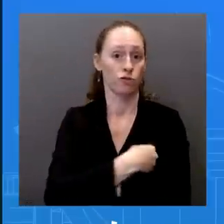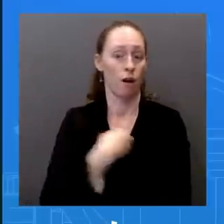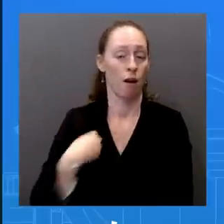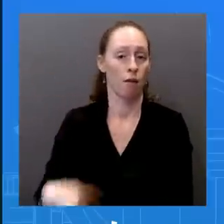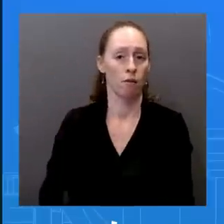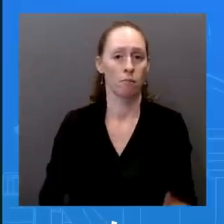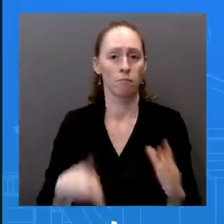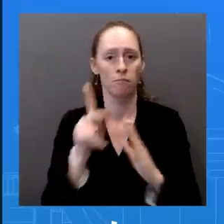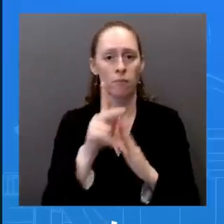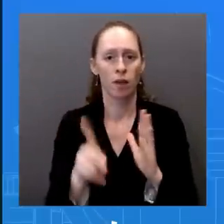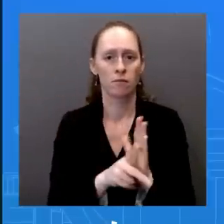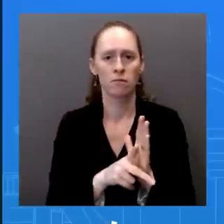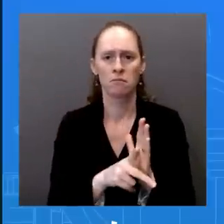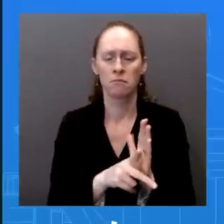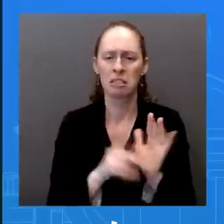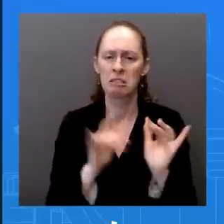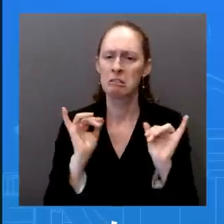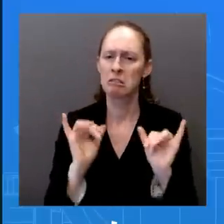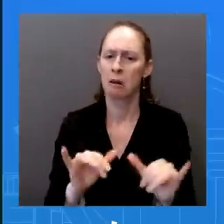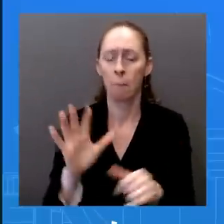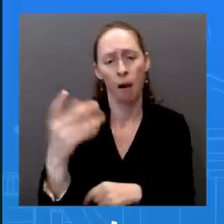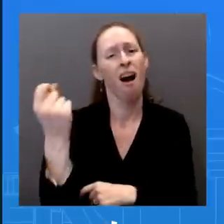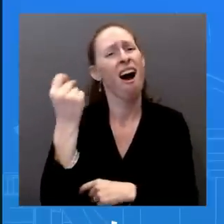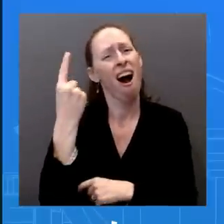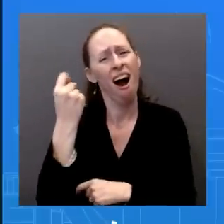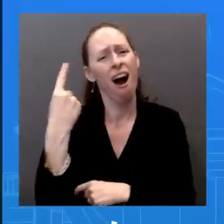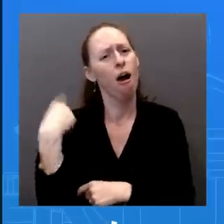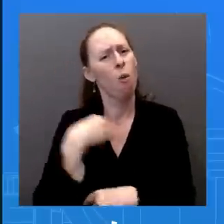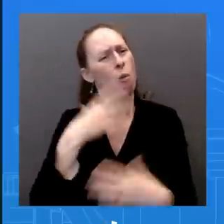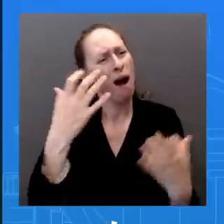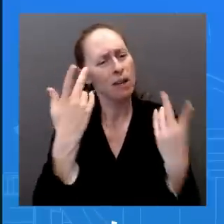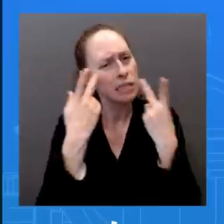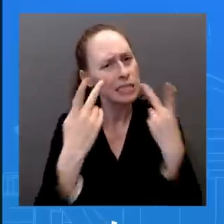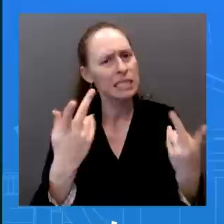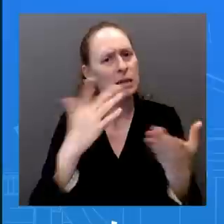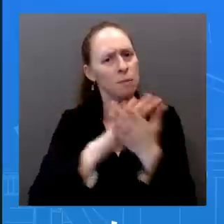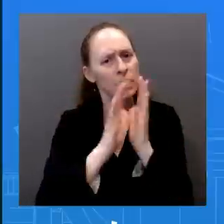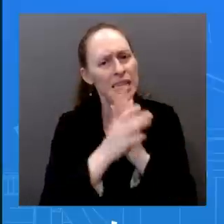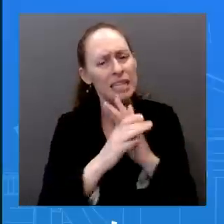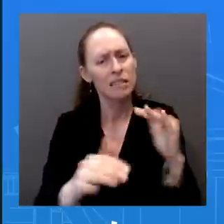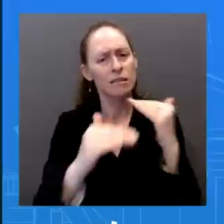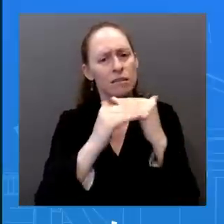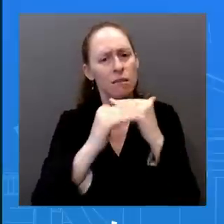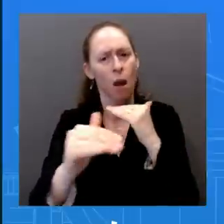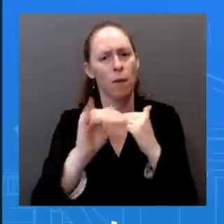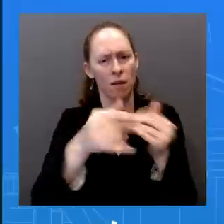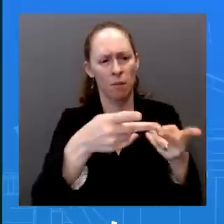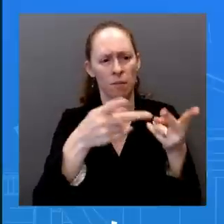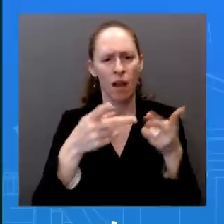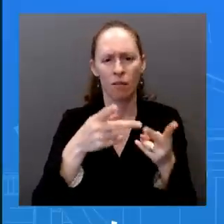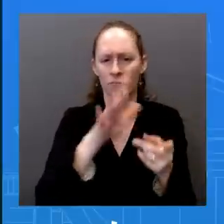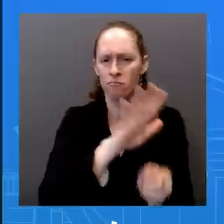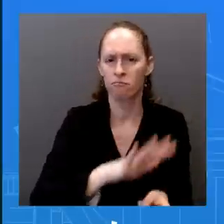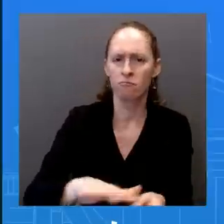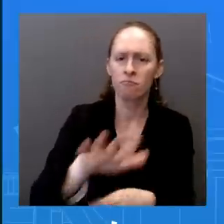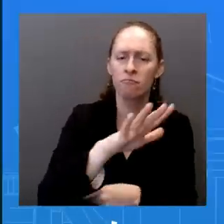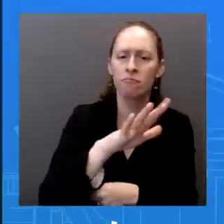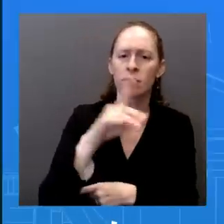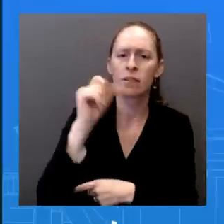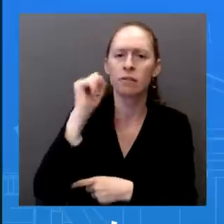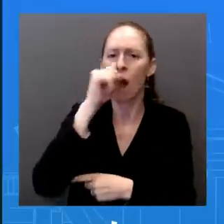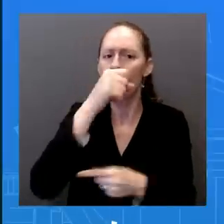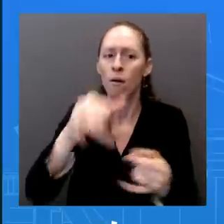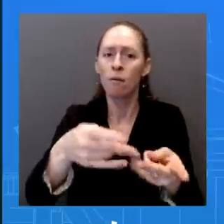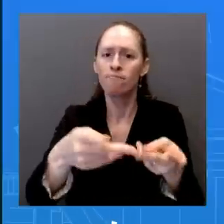the Taiwan Strait. The President has reiterated those basic commitments on every occasion that he's talked about Taiwan,